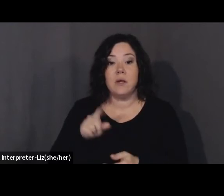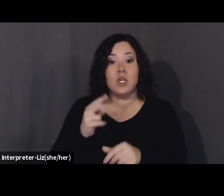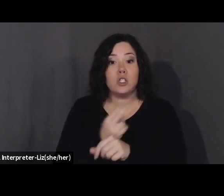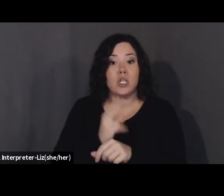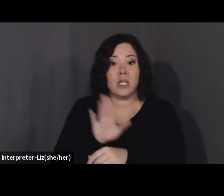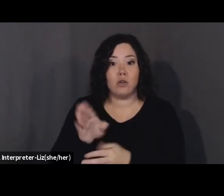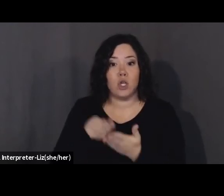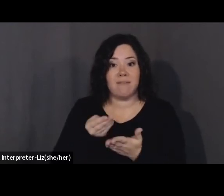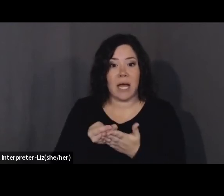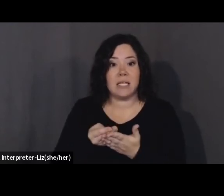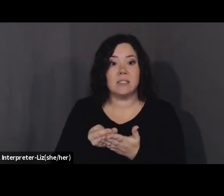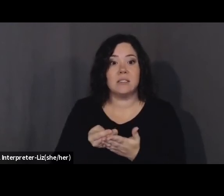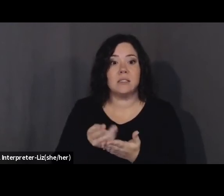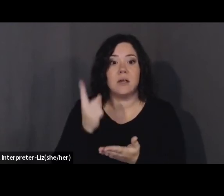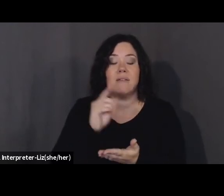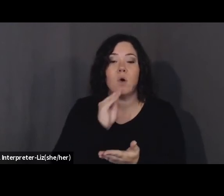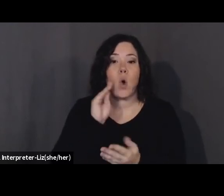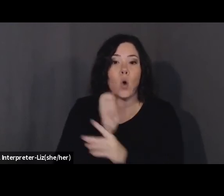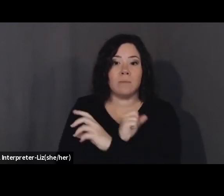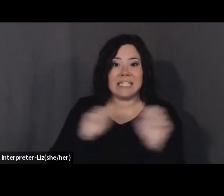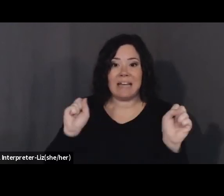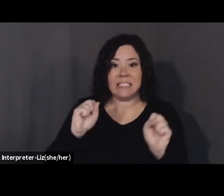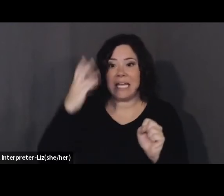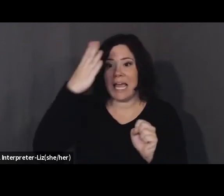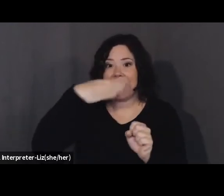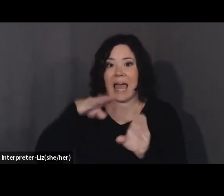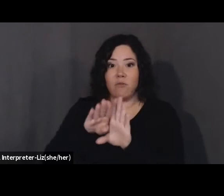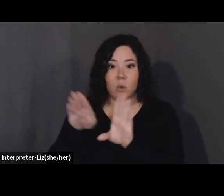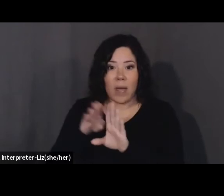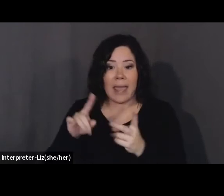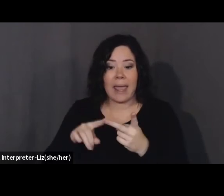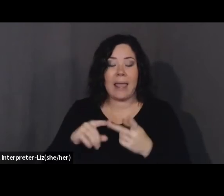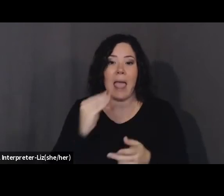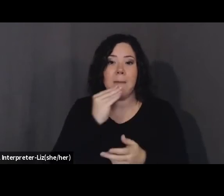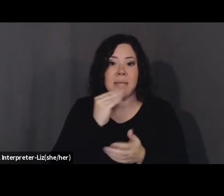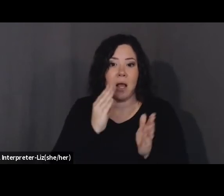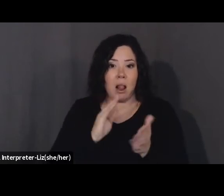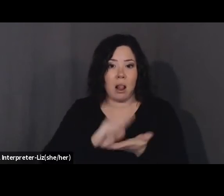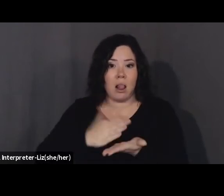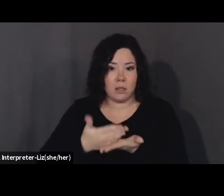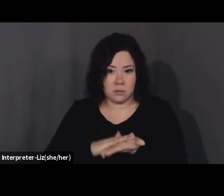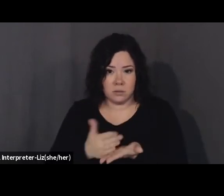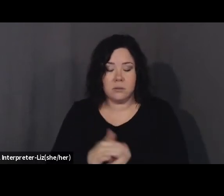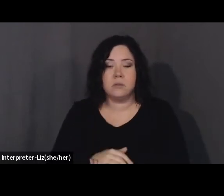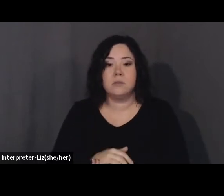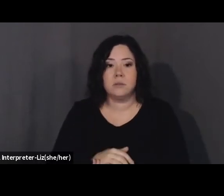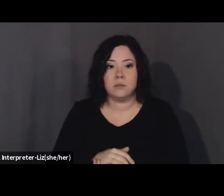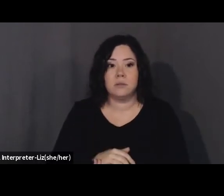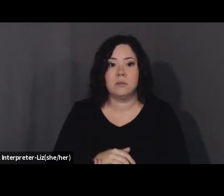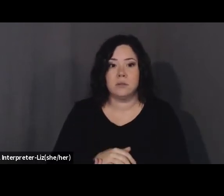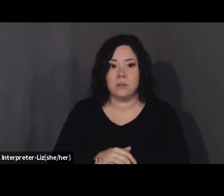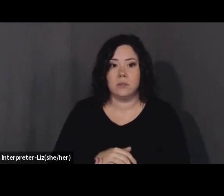funds for home safety in the entryway and meal prep. And her quote